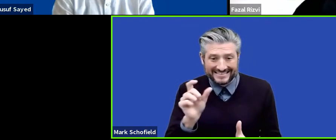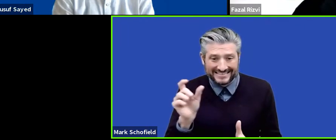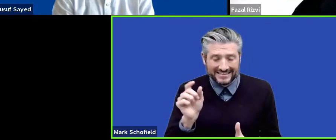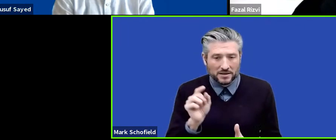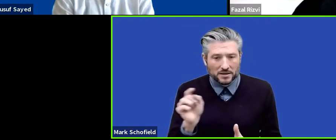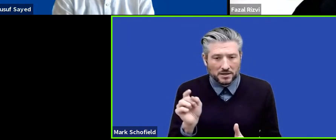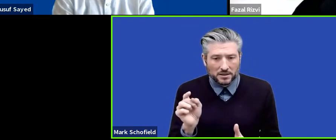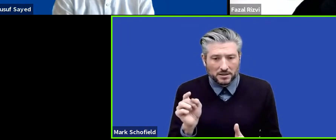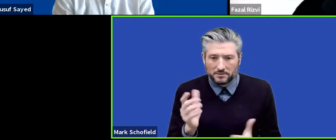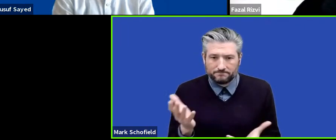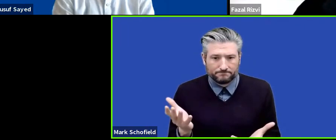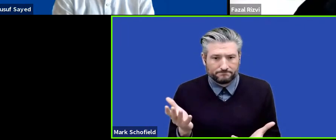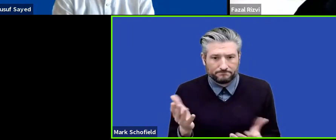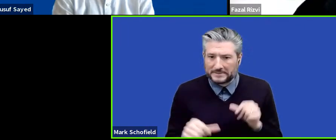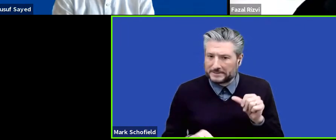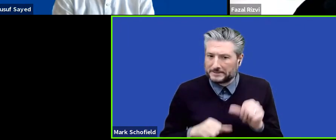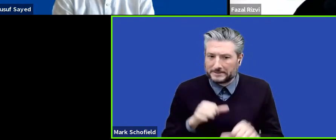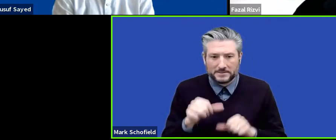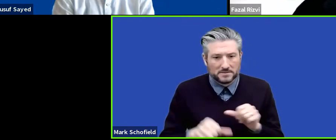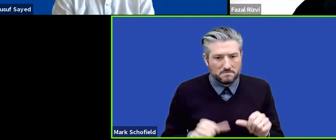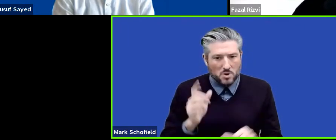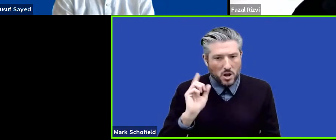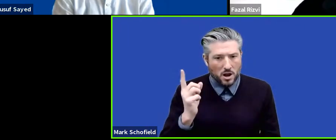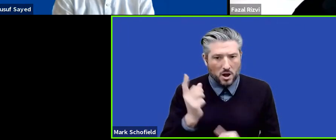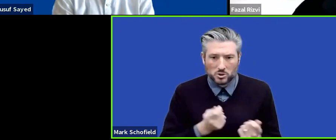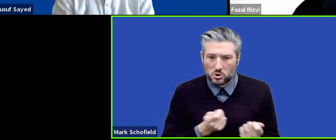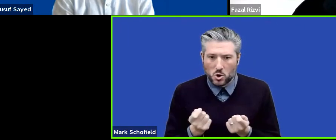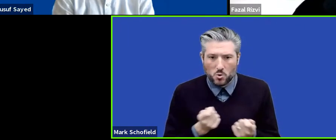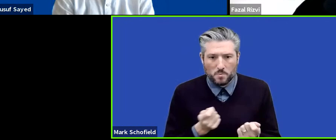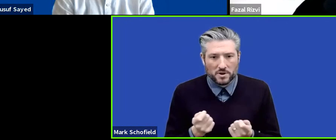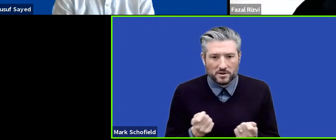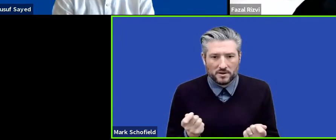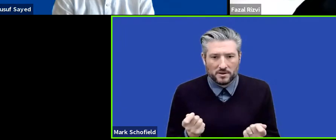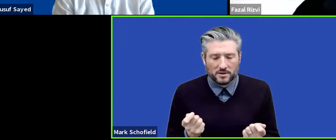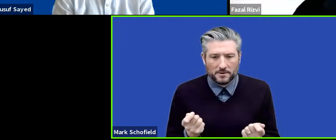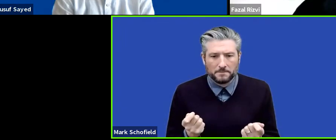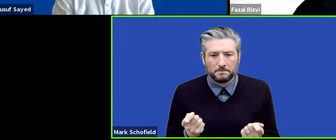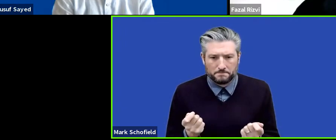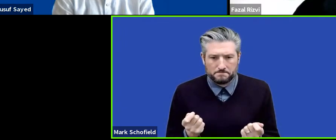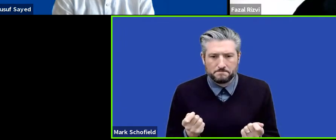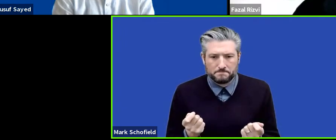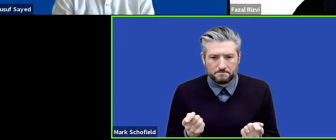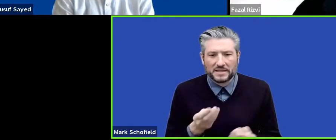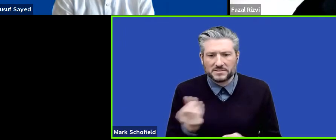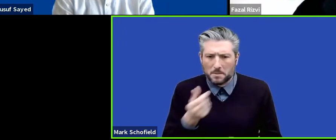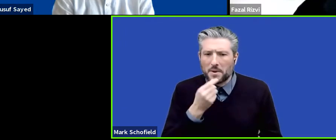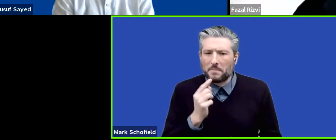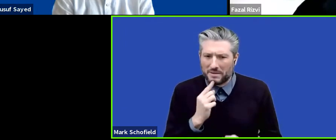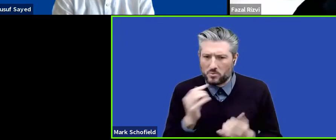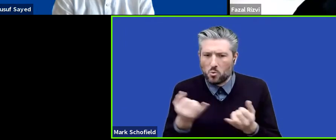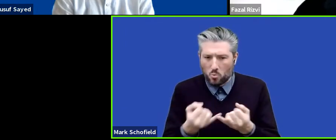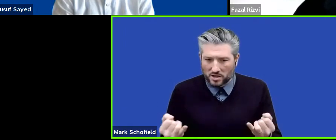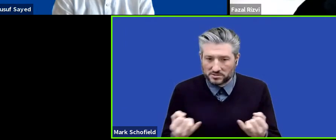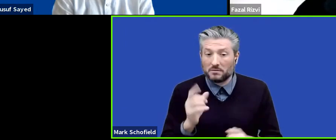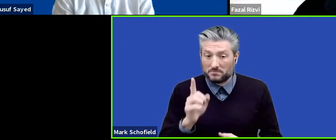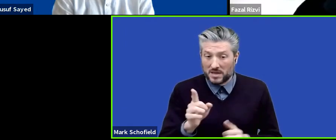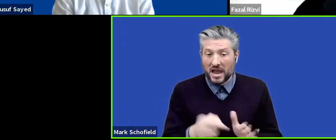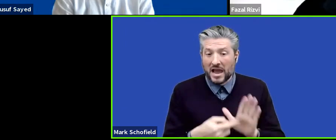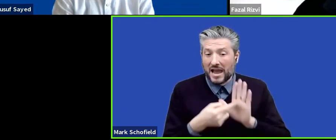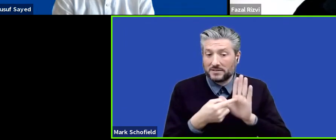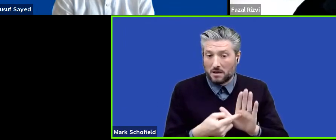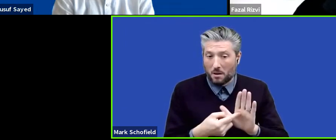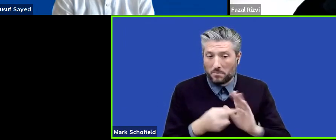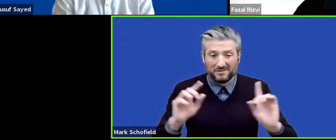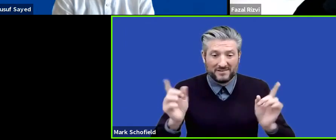on the margins of the society. I want to use the example of the city of Delhi, which has a population